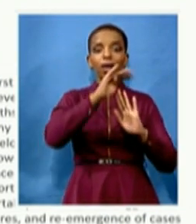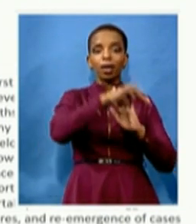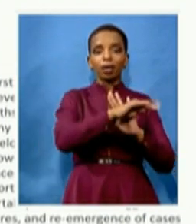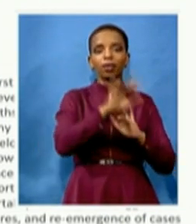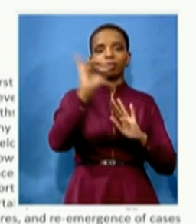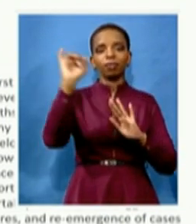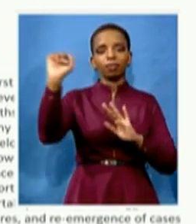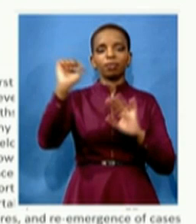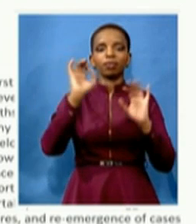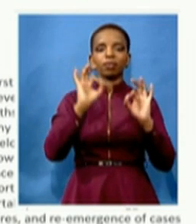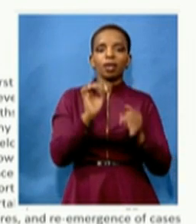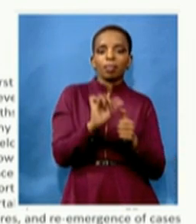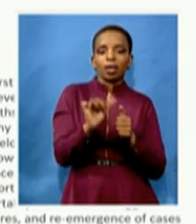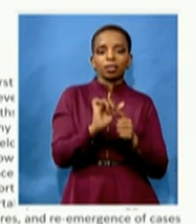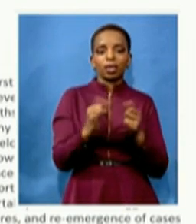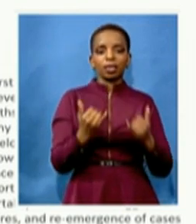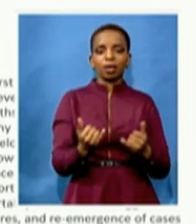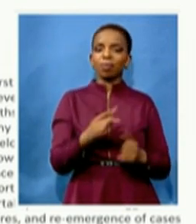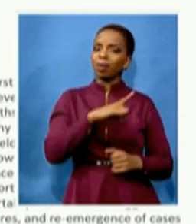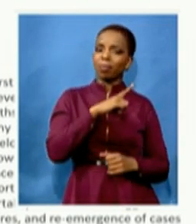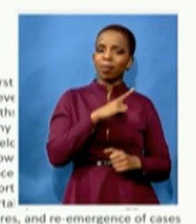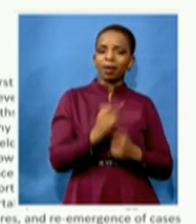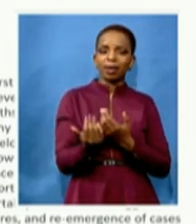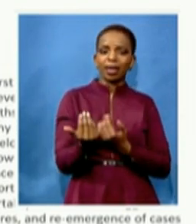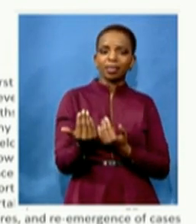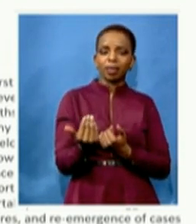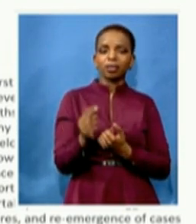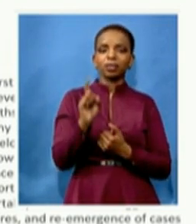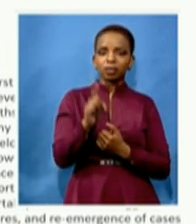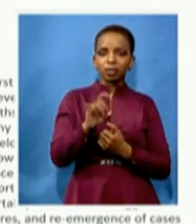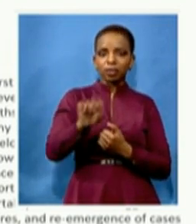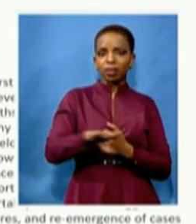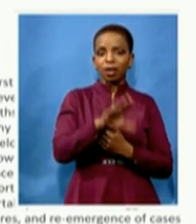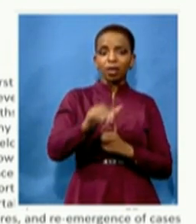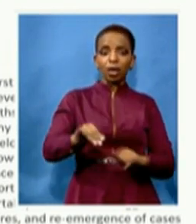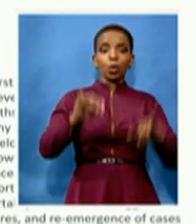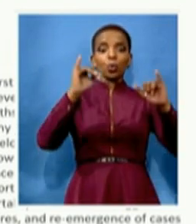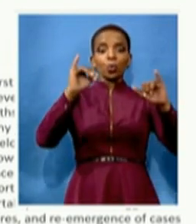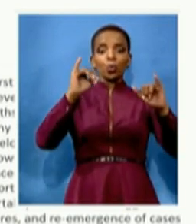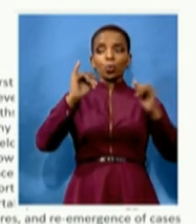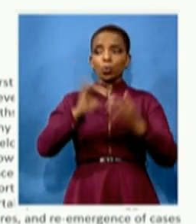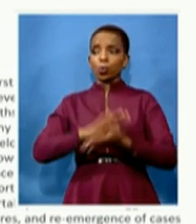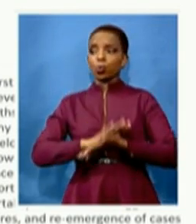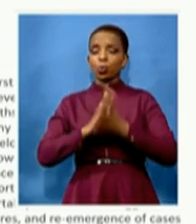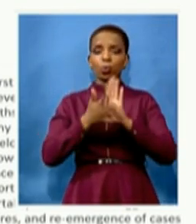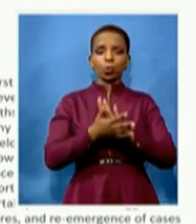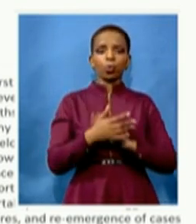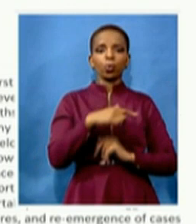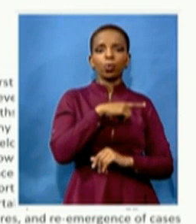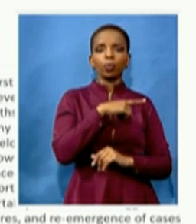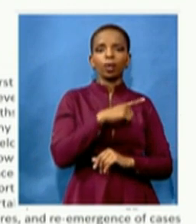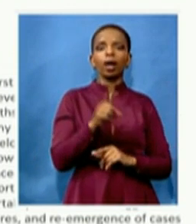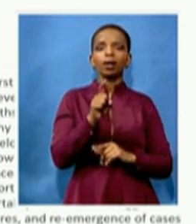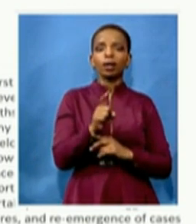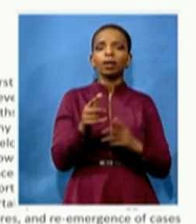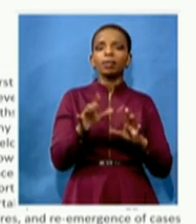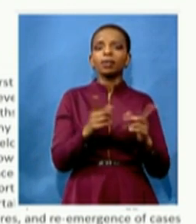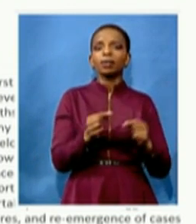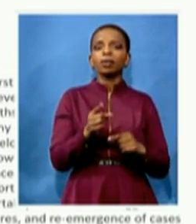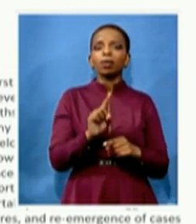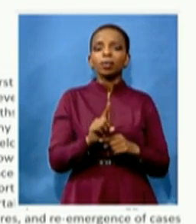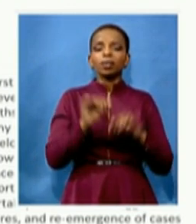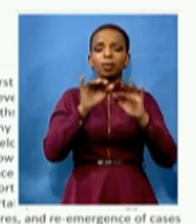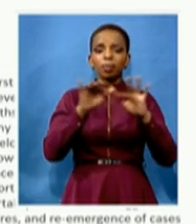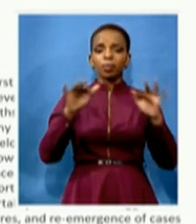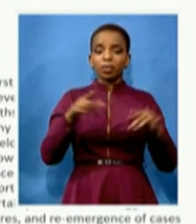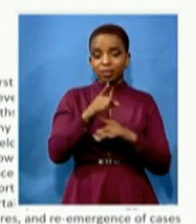be so severely affected because of our younger age population, etc.? So these are some of the kind of criticisms that we get in the